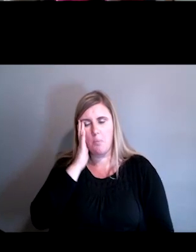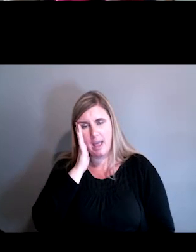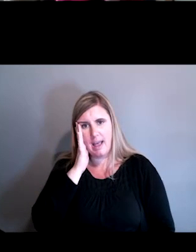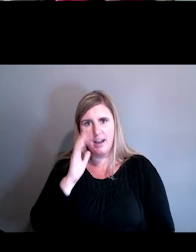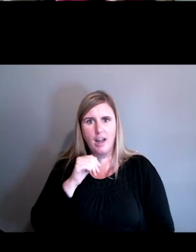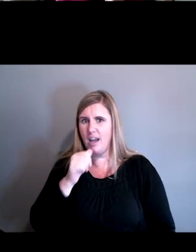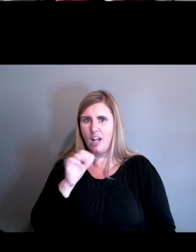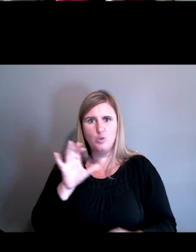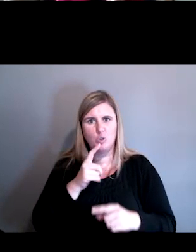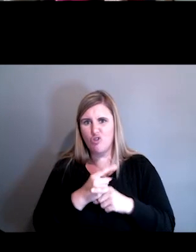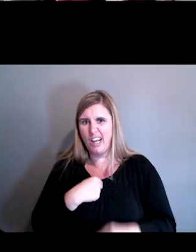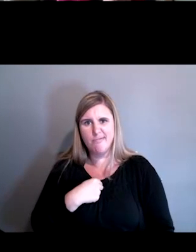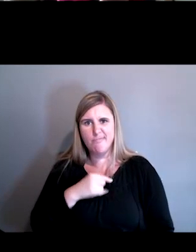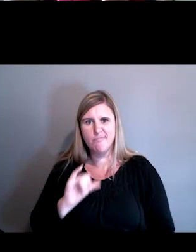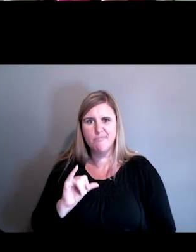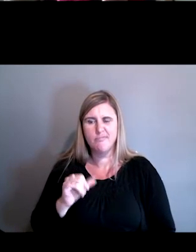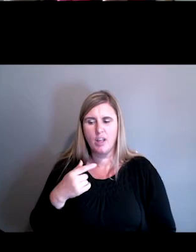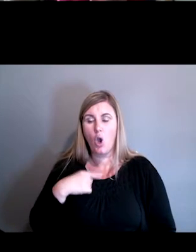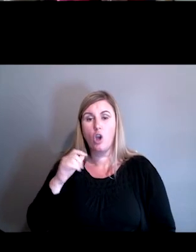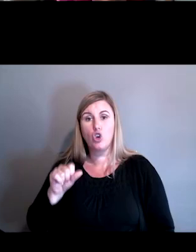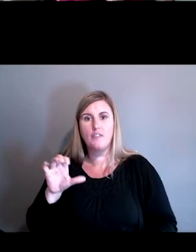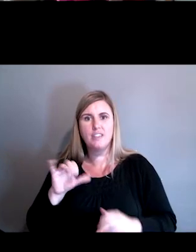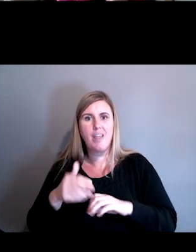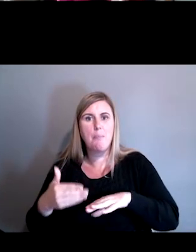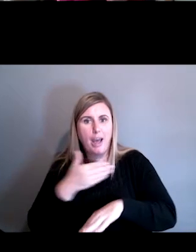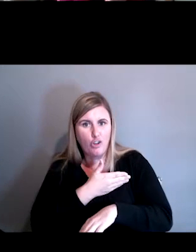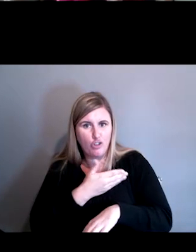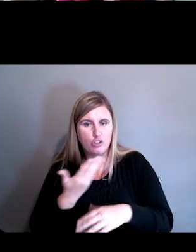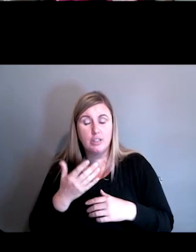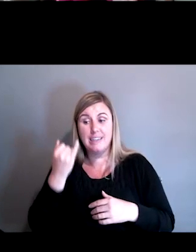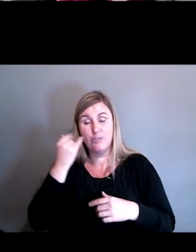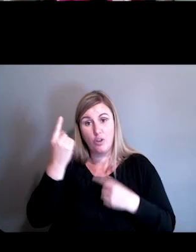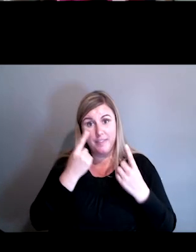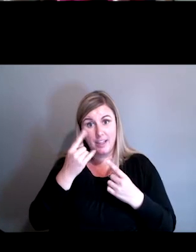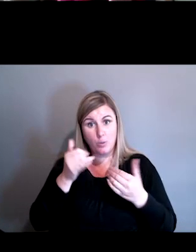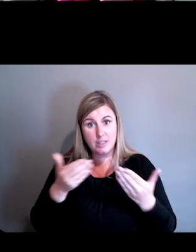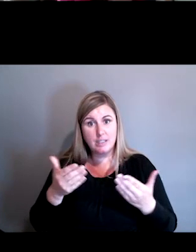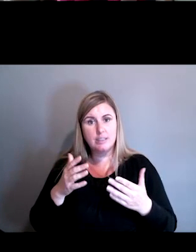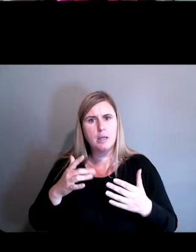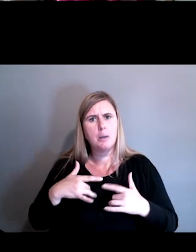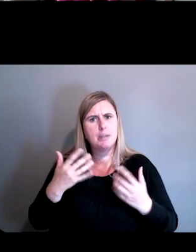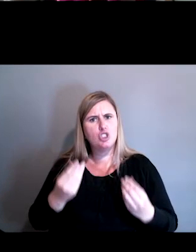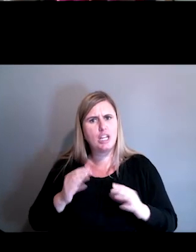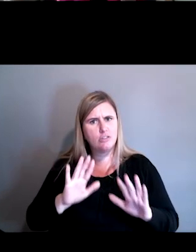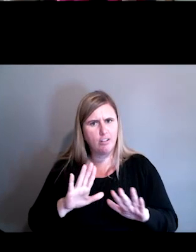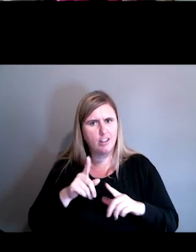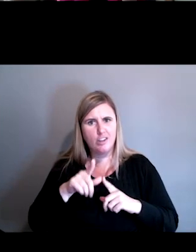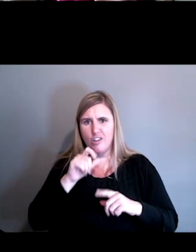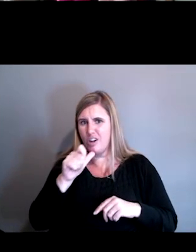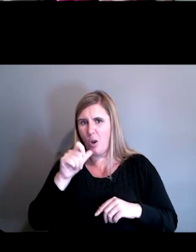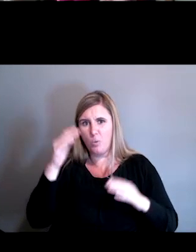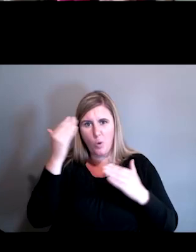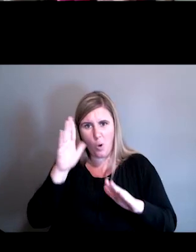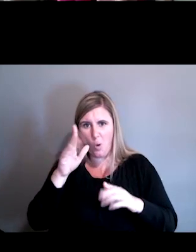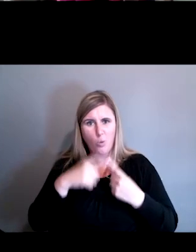better. If you are thinking these things, be gentle on yourself because you don't know what you don't know. But now you have the knowledge and you can